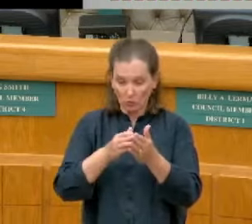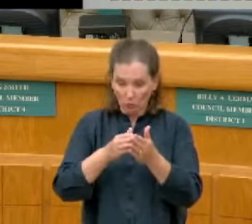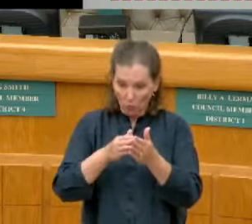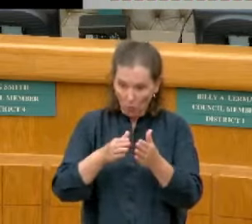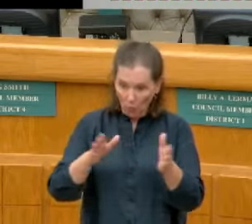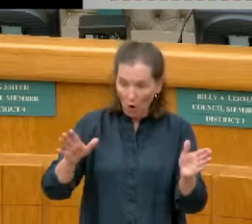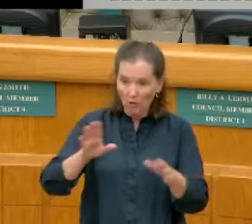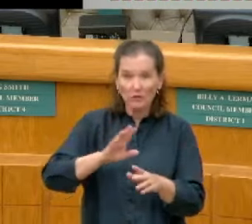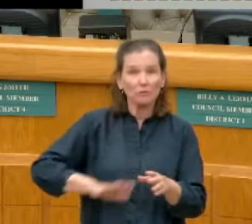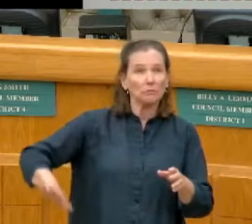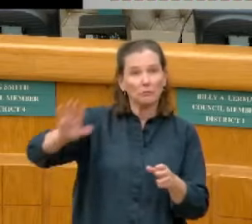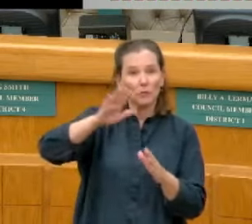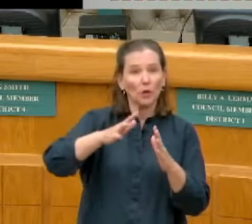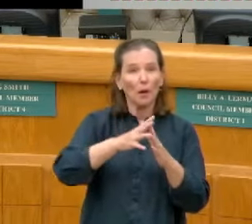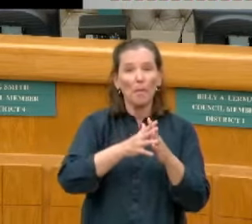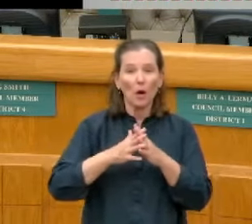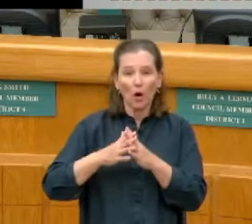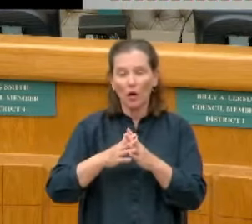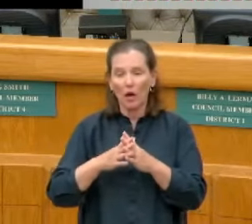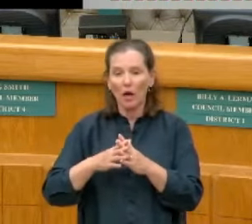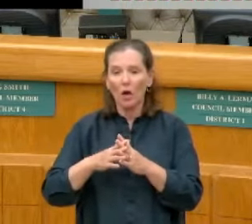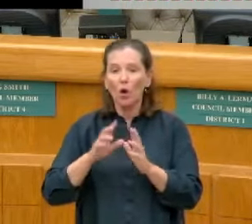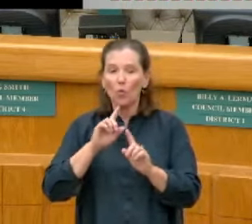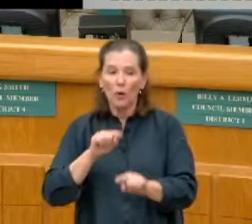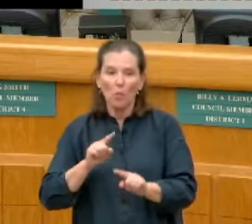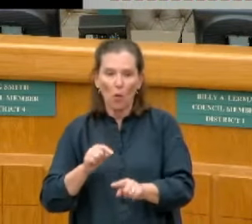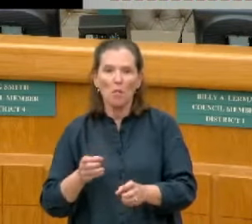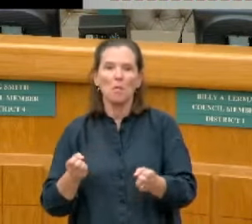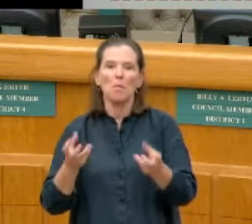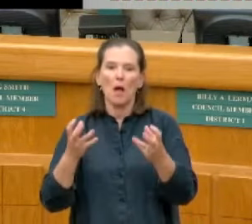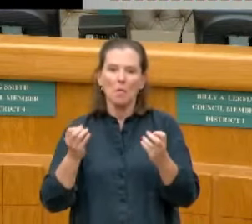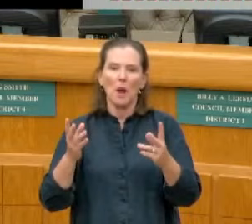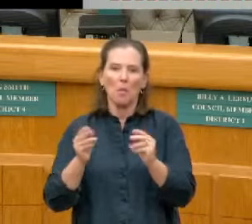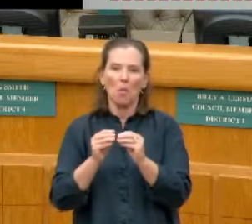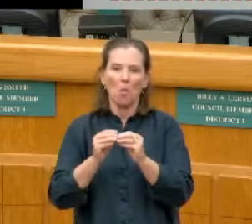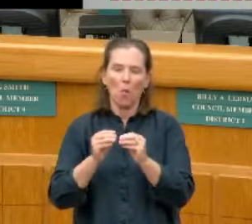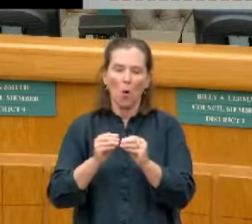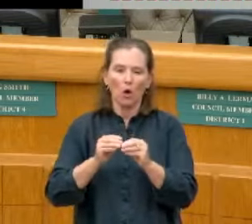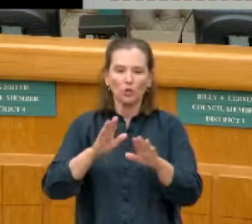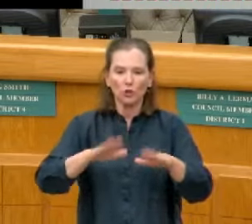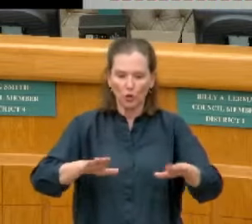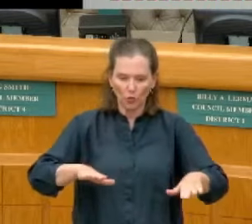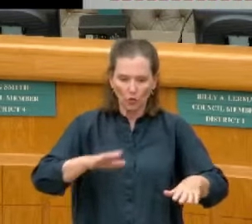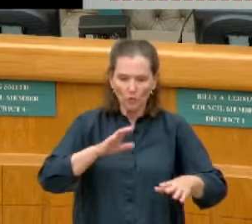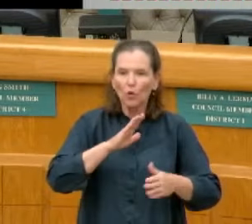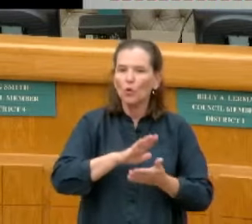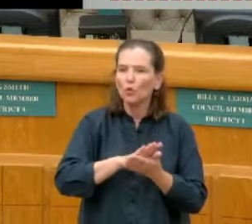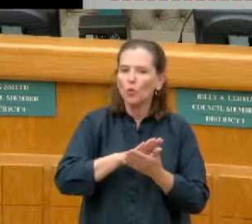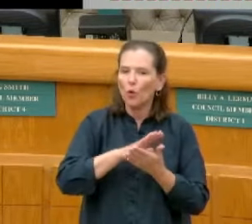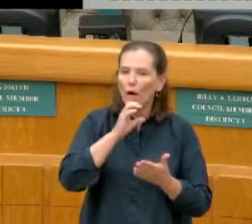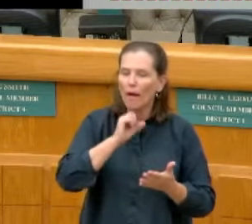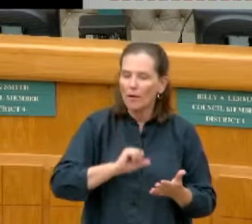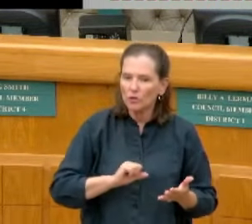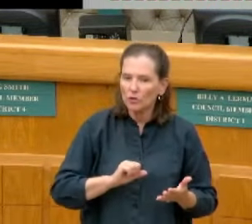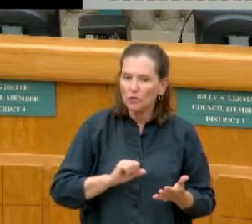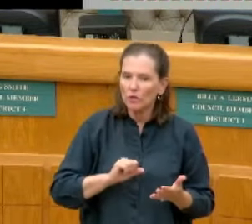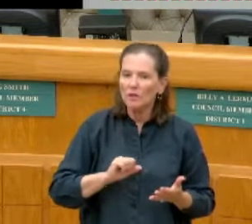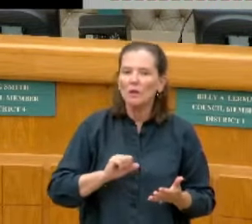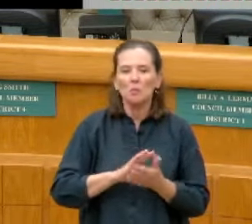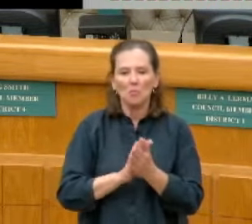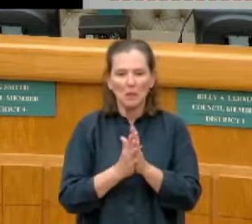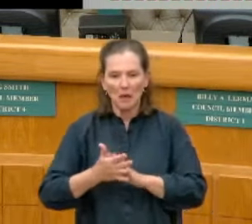alarming trend of school-age children getting sick with the virus and requiring hospitalizations. Today, our hospitalizations rate